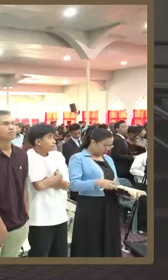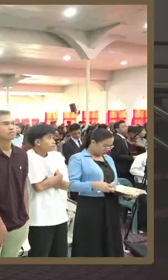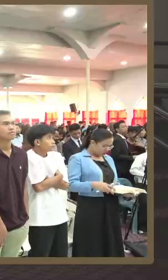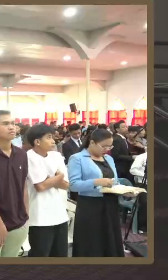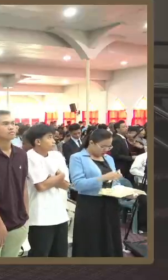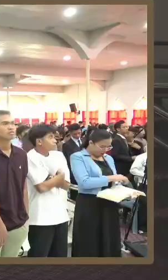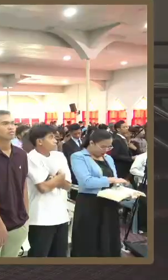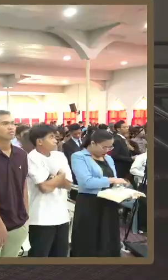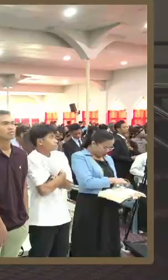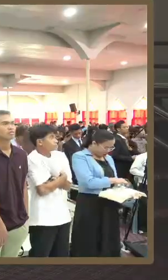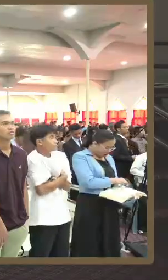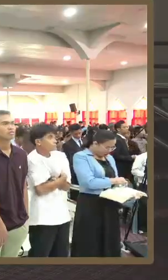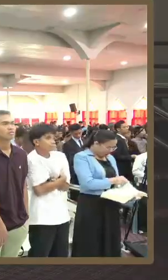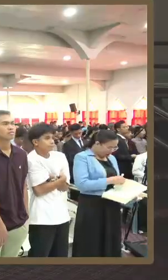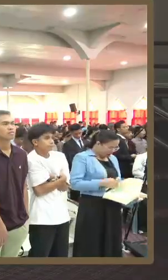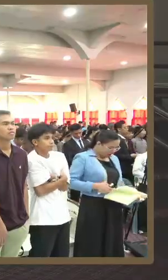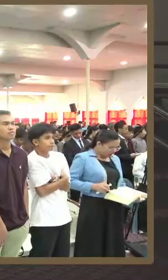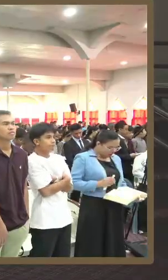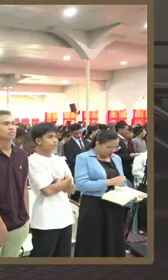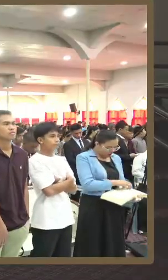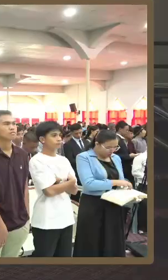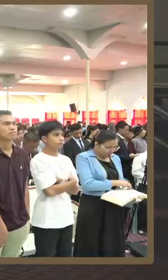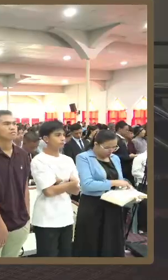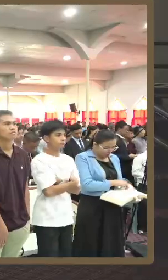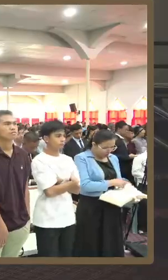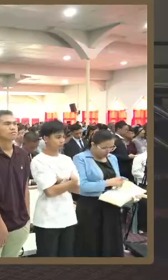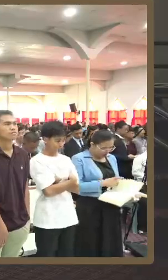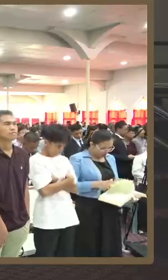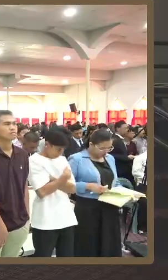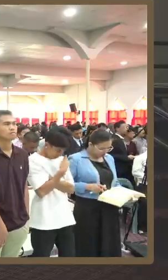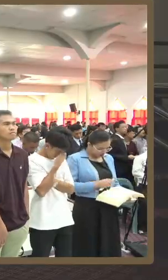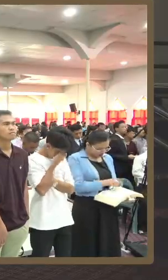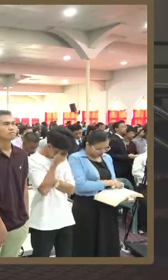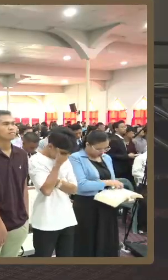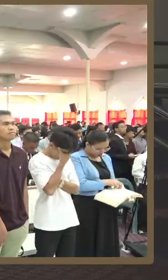turn to it, just listen. Nandiyan po yan sa atin pong